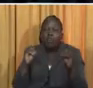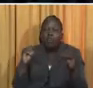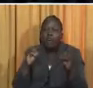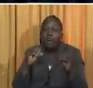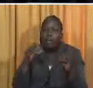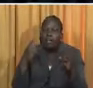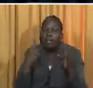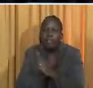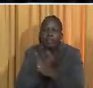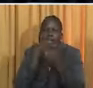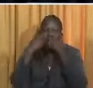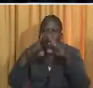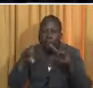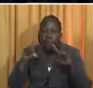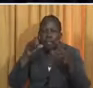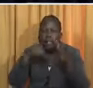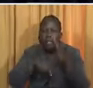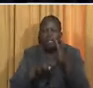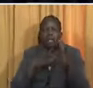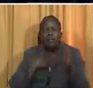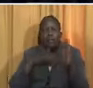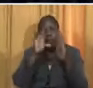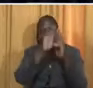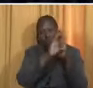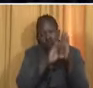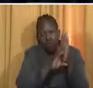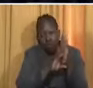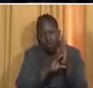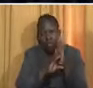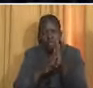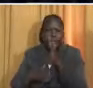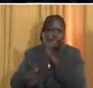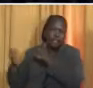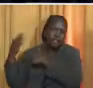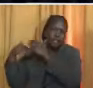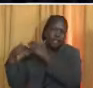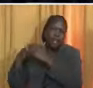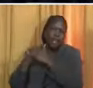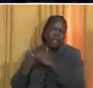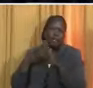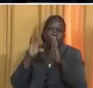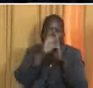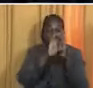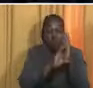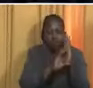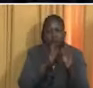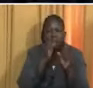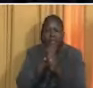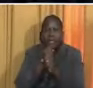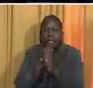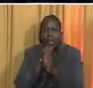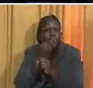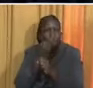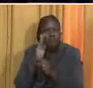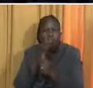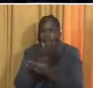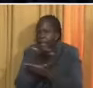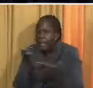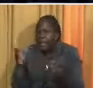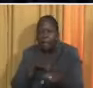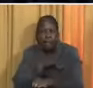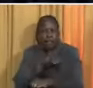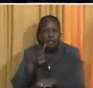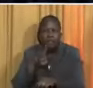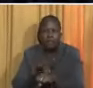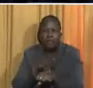of the Constitution, the history of constitutional making, or any principle of constitutional interpretation in